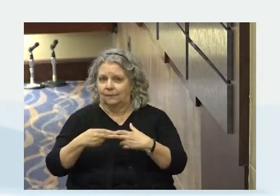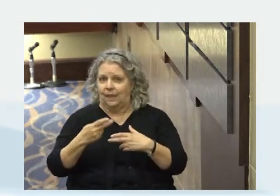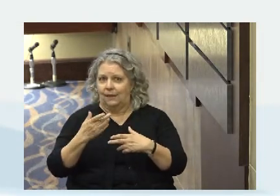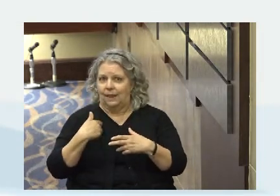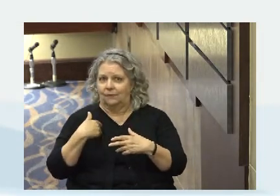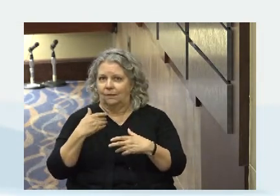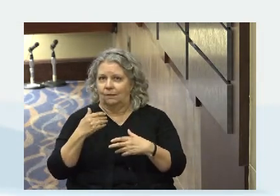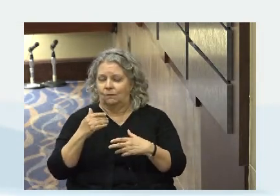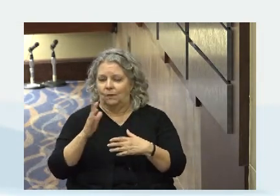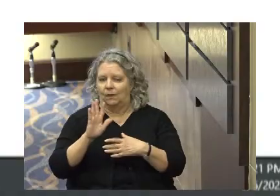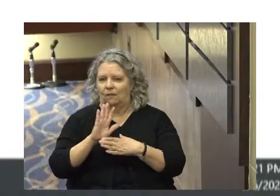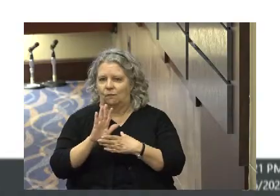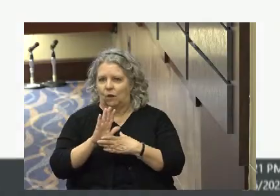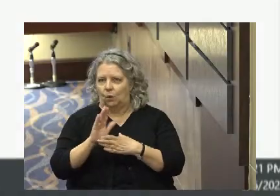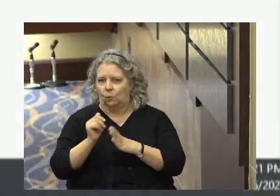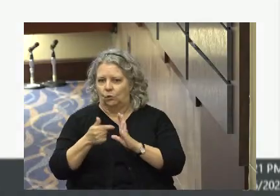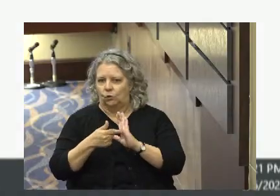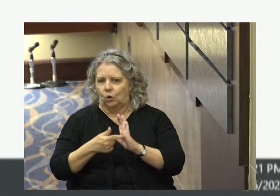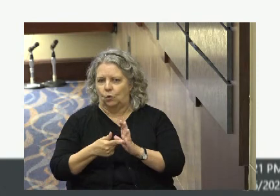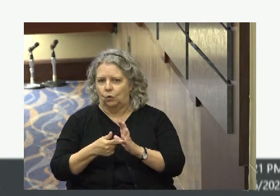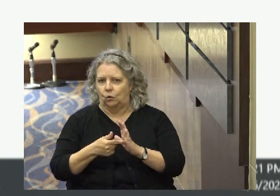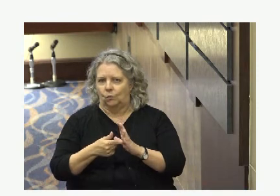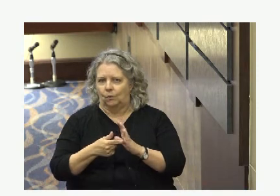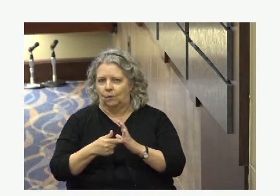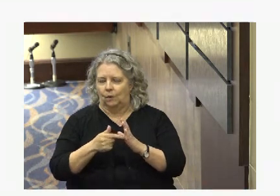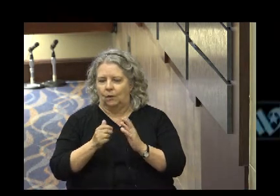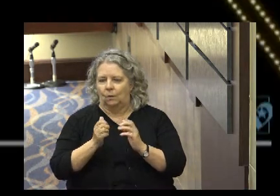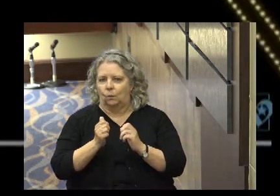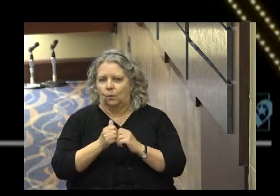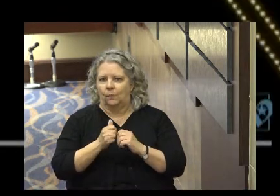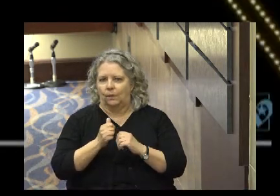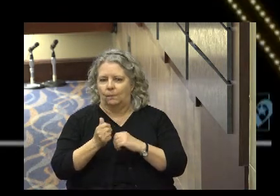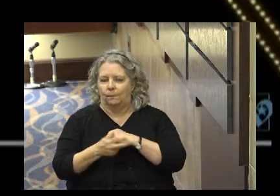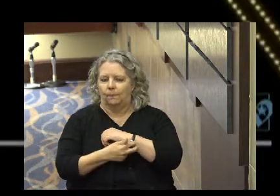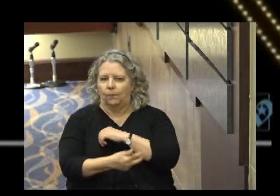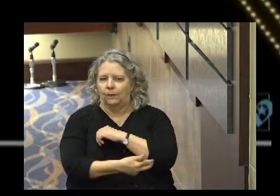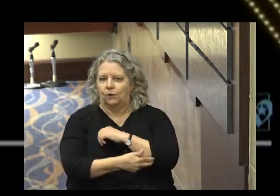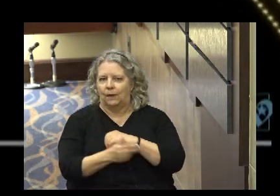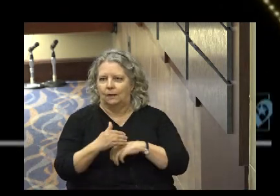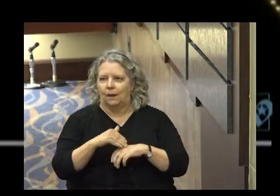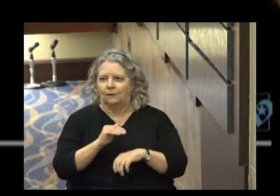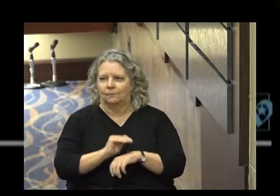that will show you of the Hone Bridge actually doing its thing at night.